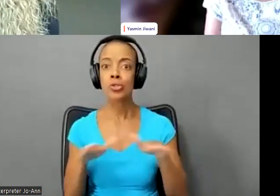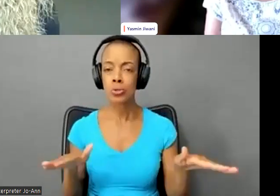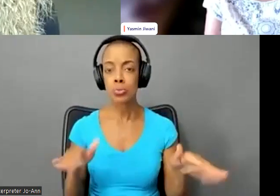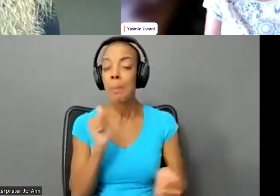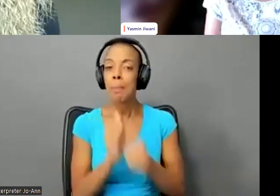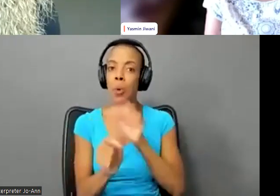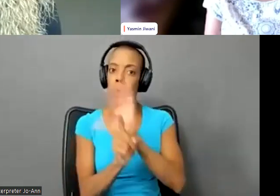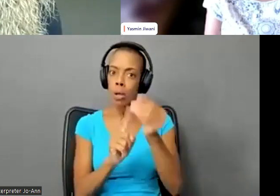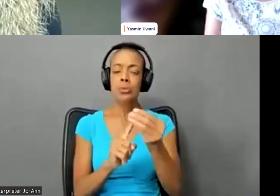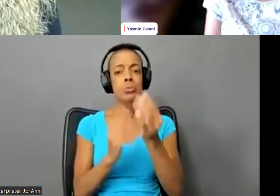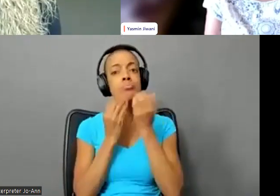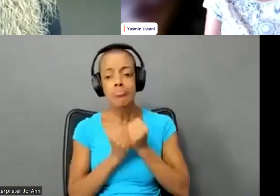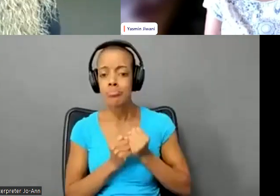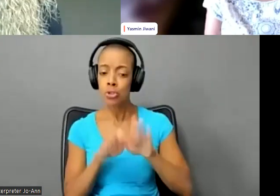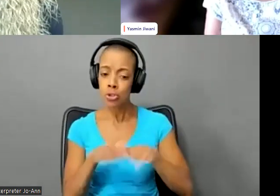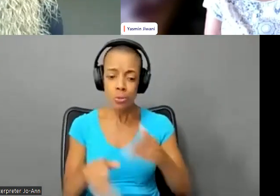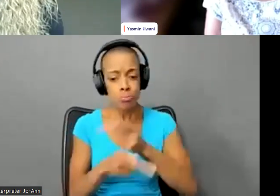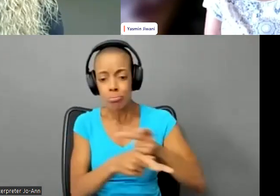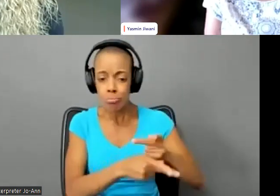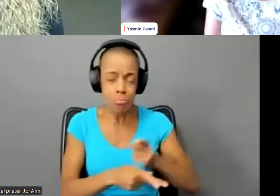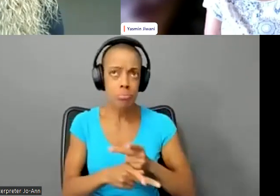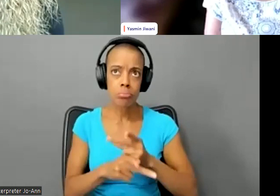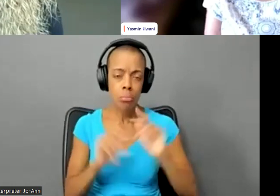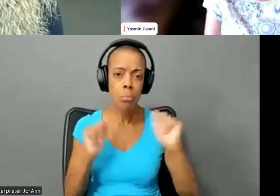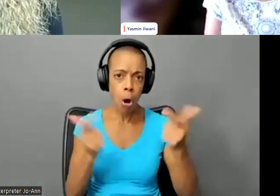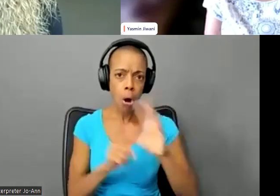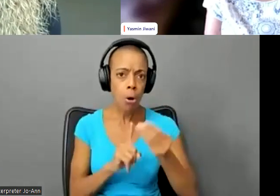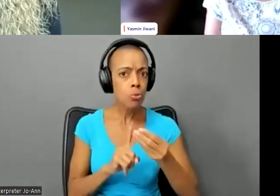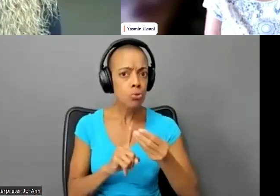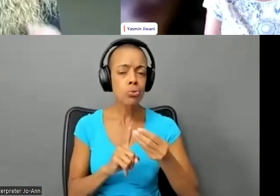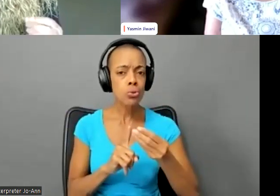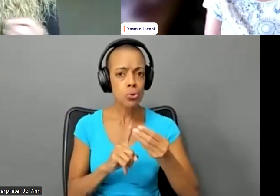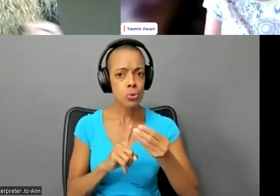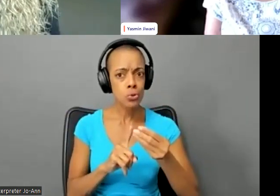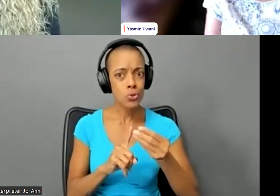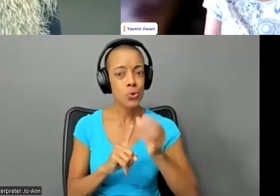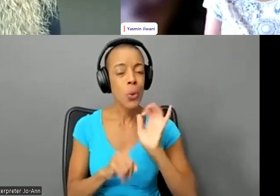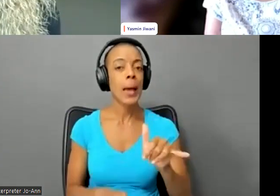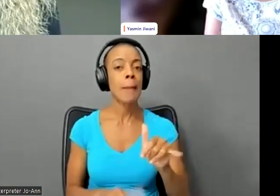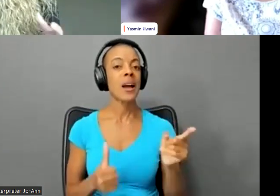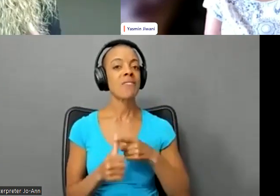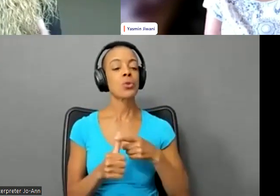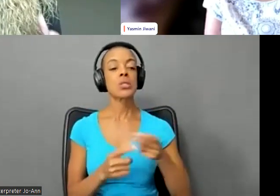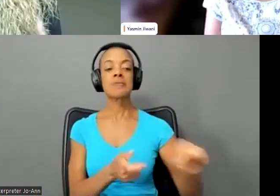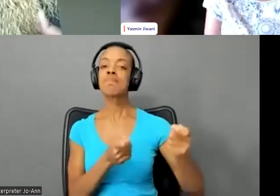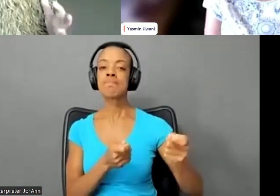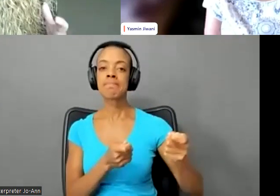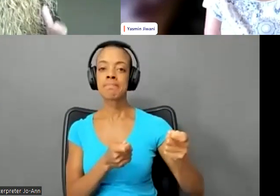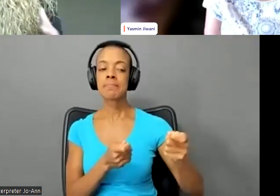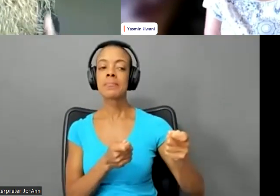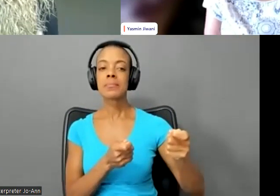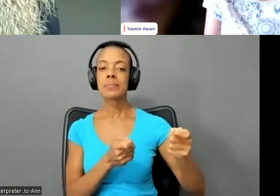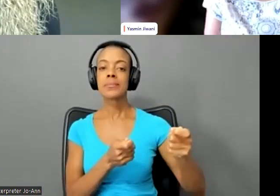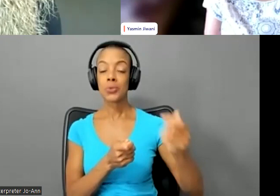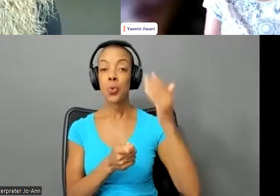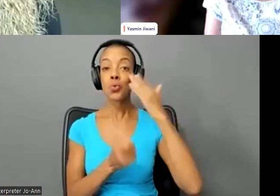care about caring for children, all cultures. And so that's my kind of first hook. So you know, knowing your